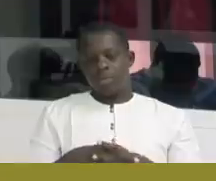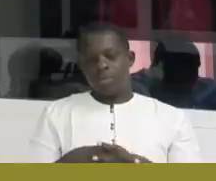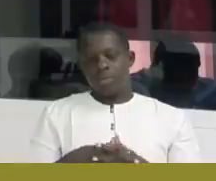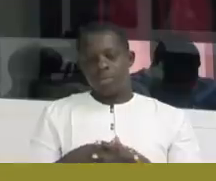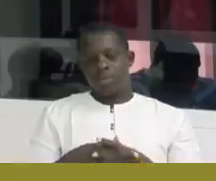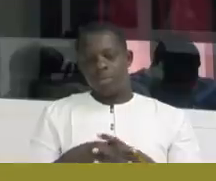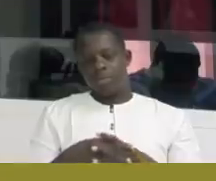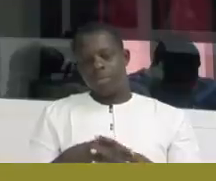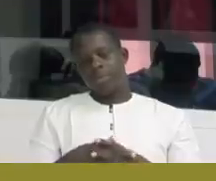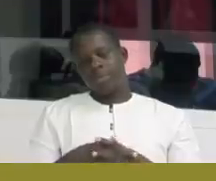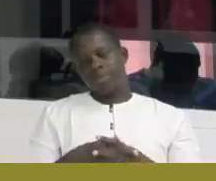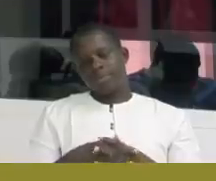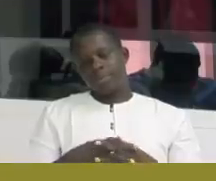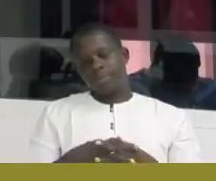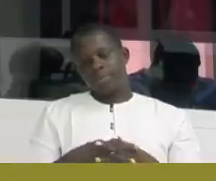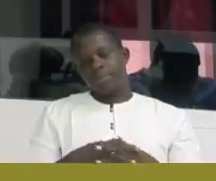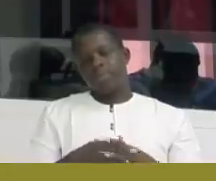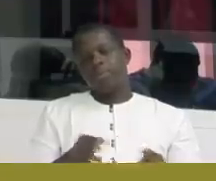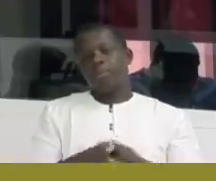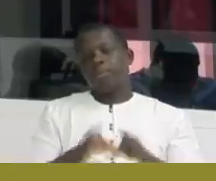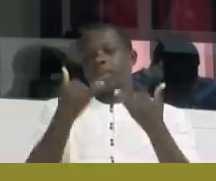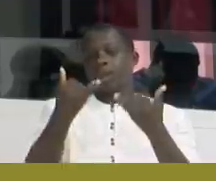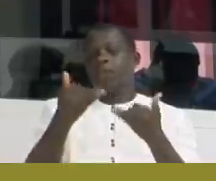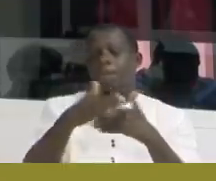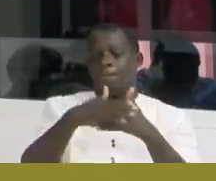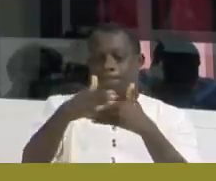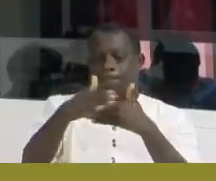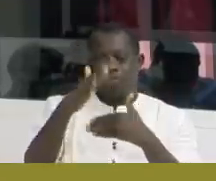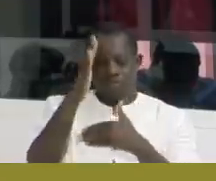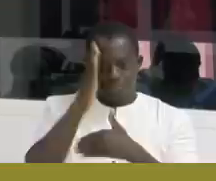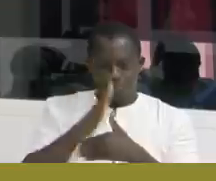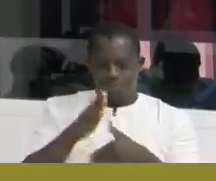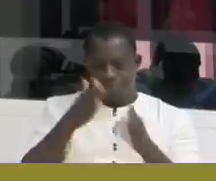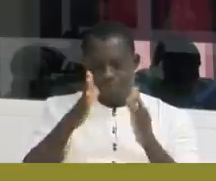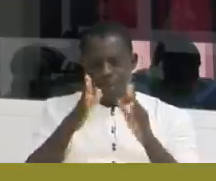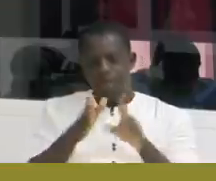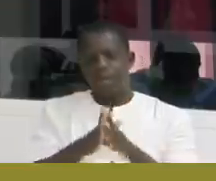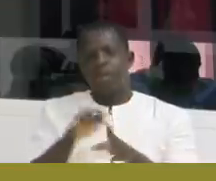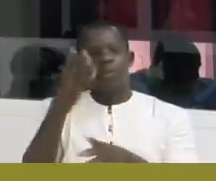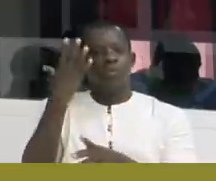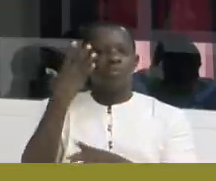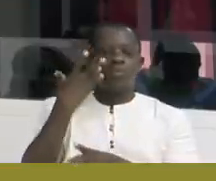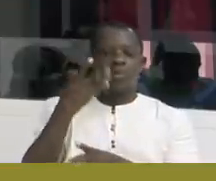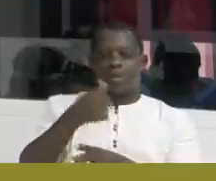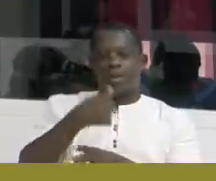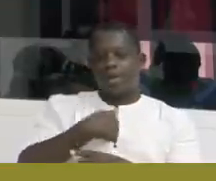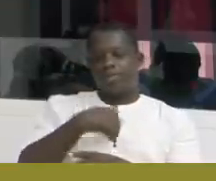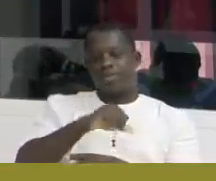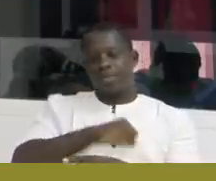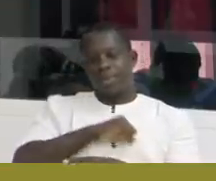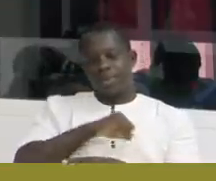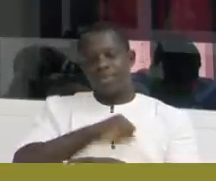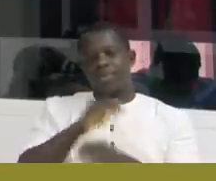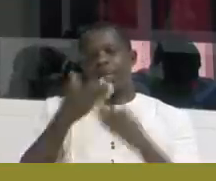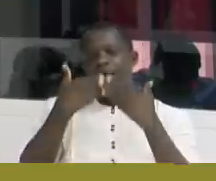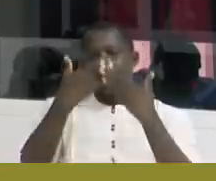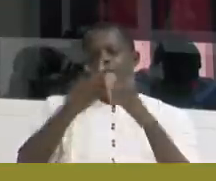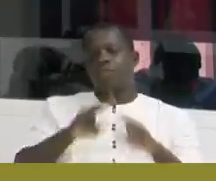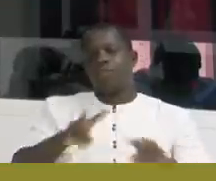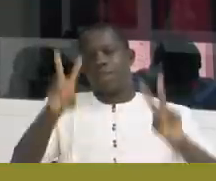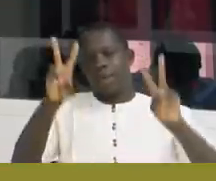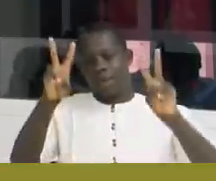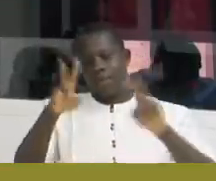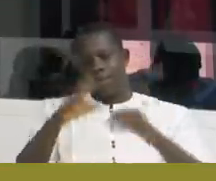be on a more serious note, when I had informed Jamme